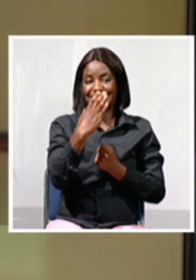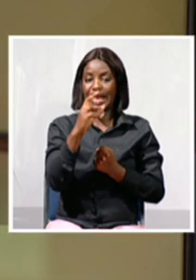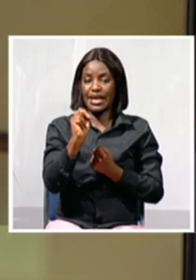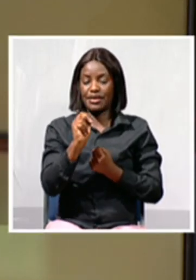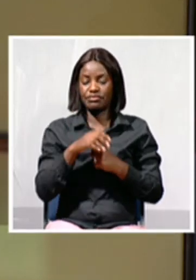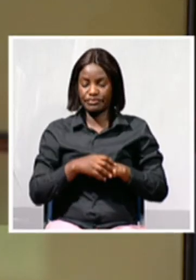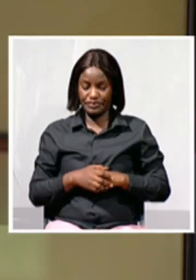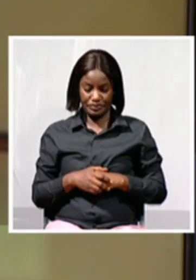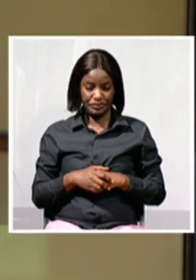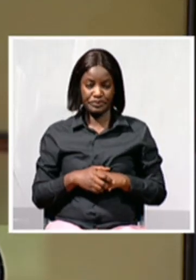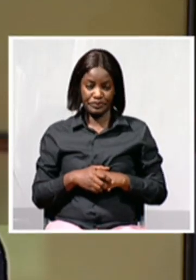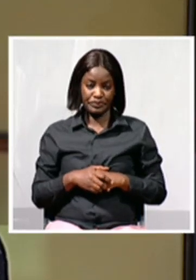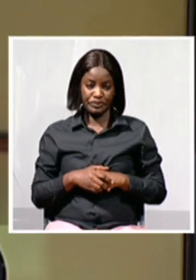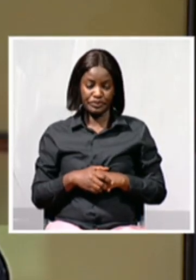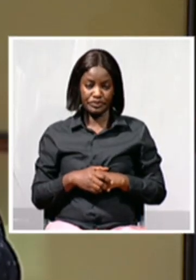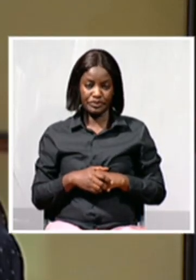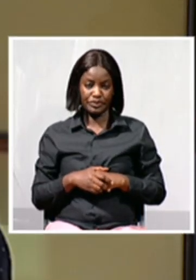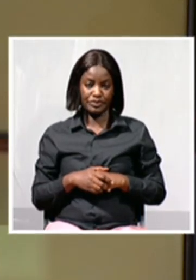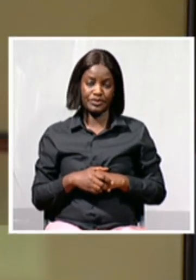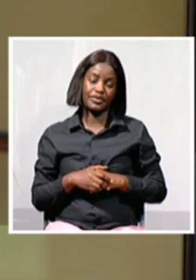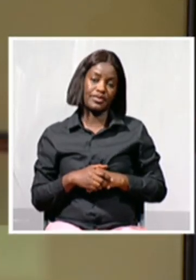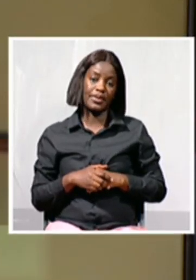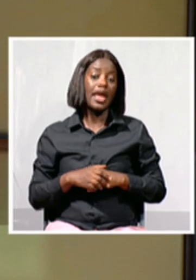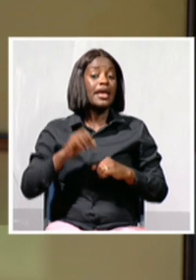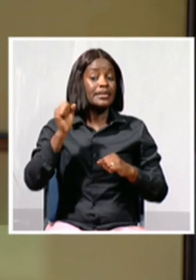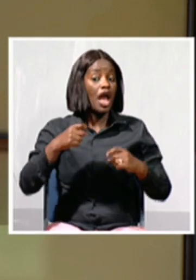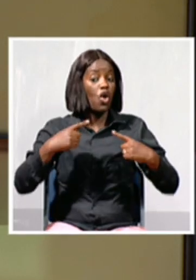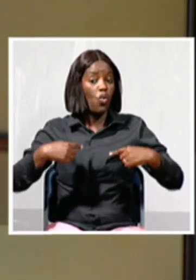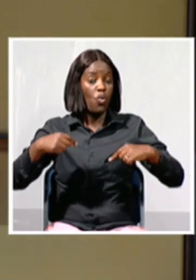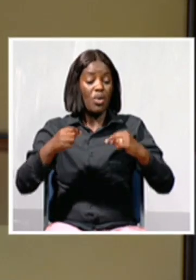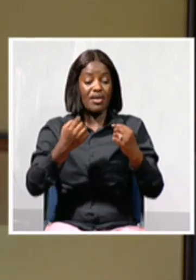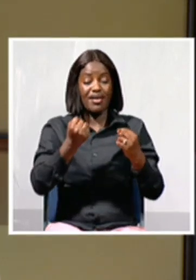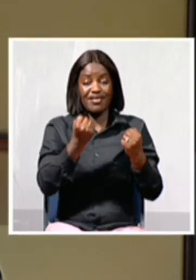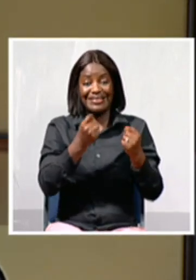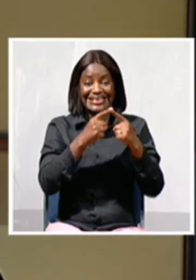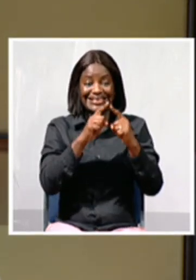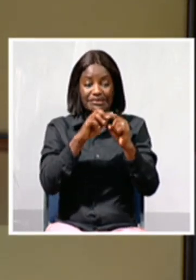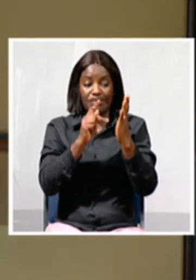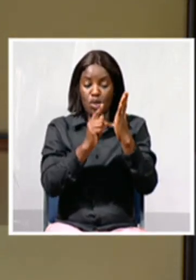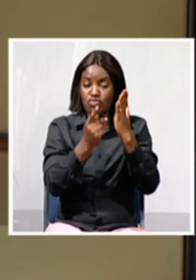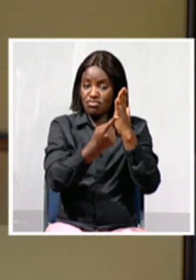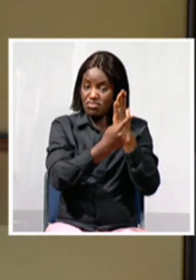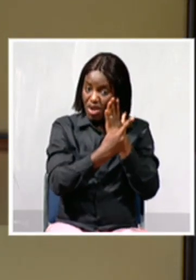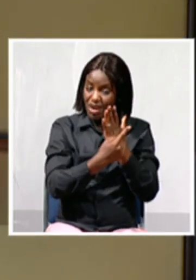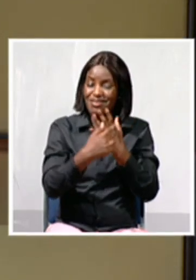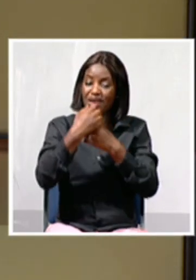education in the country, is that yes, we come up with programs and projects that we believe